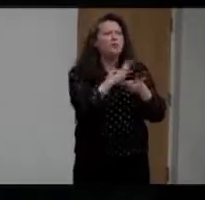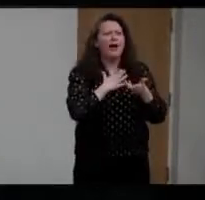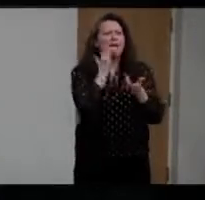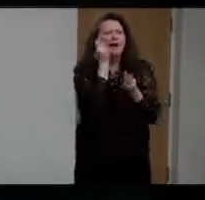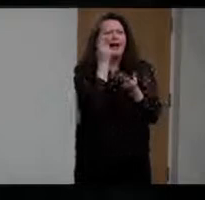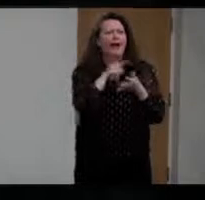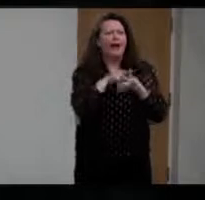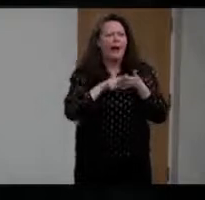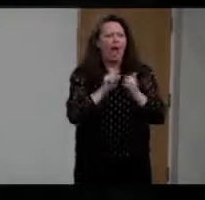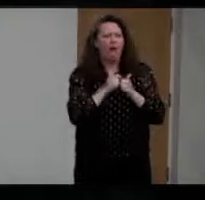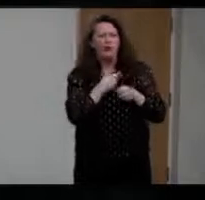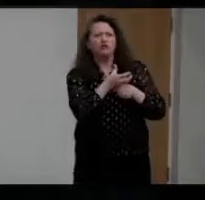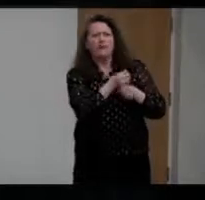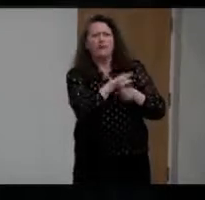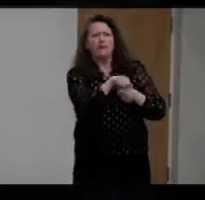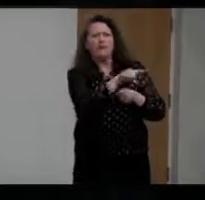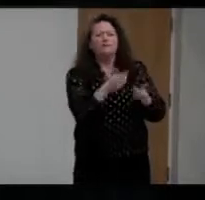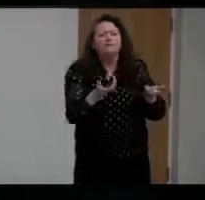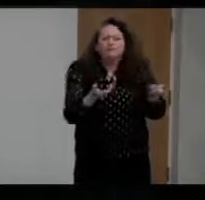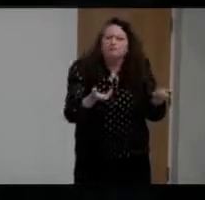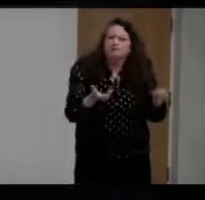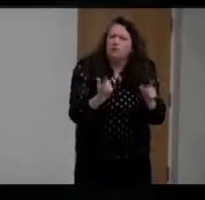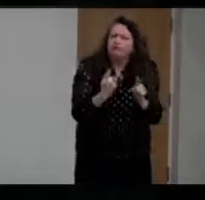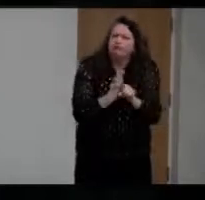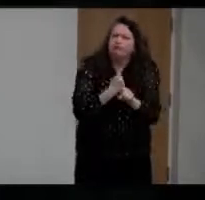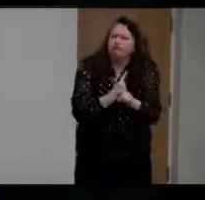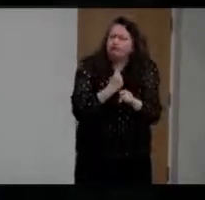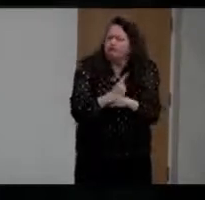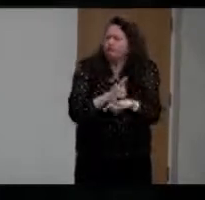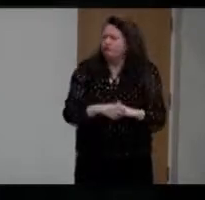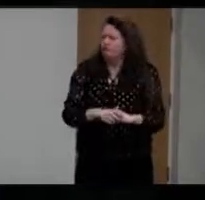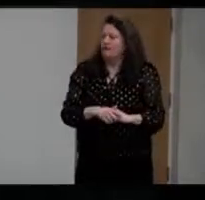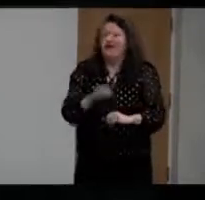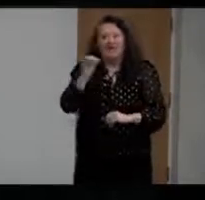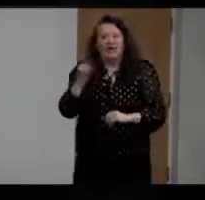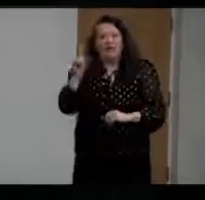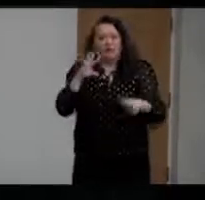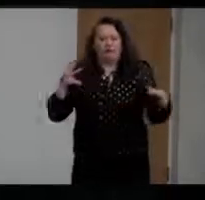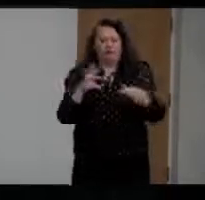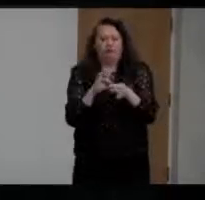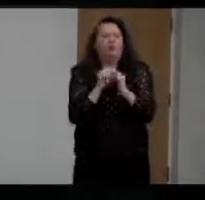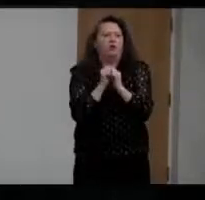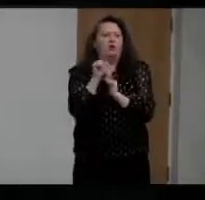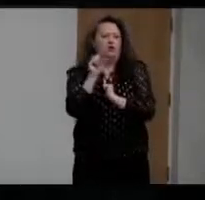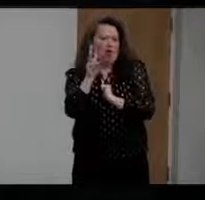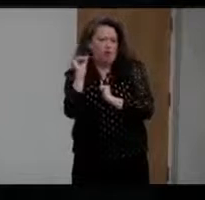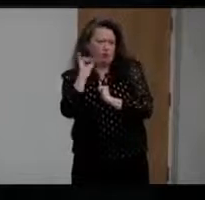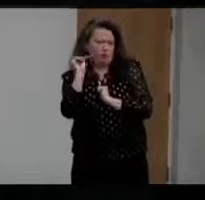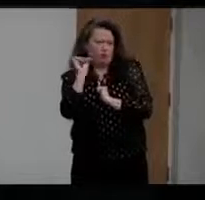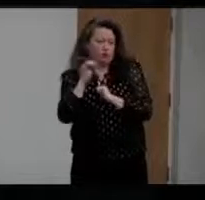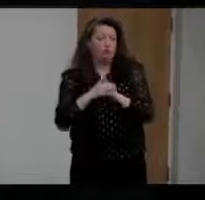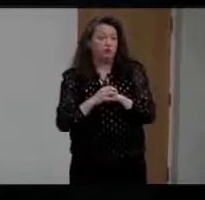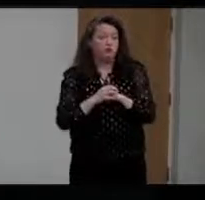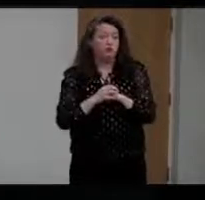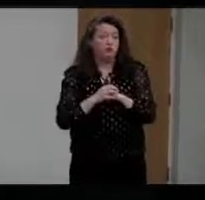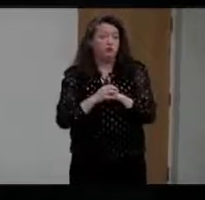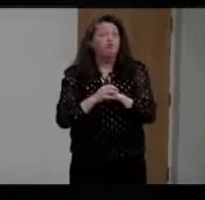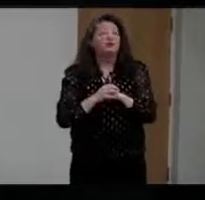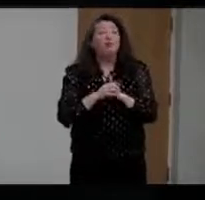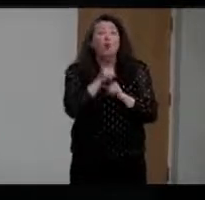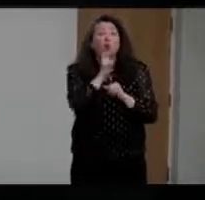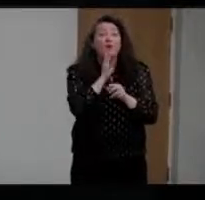can I trust them? And the sort of boring and not very sexy answer is the rule of